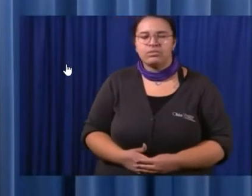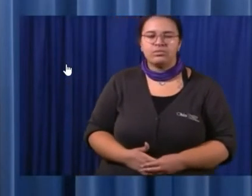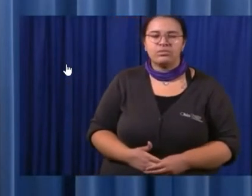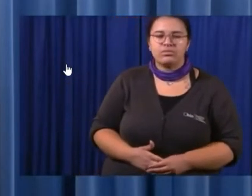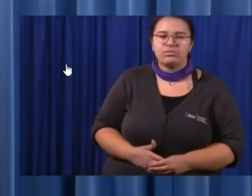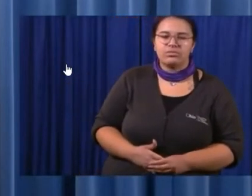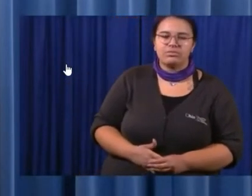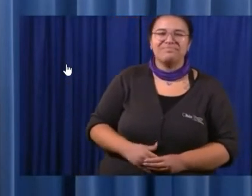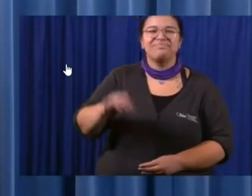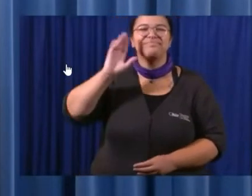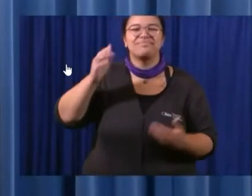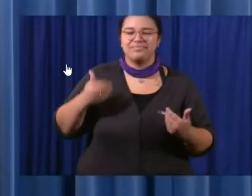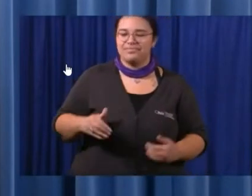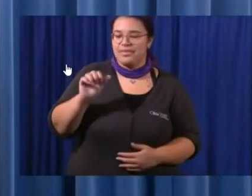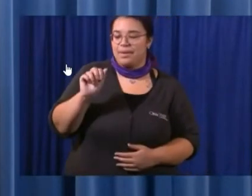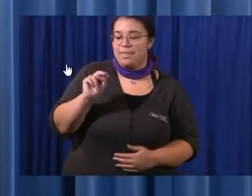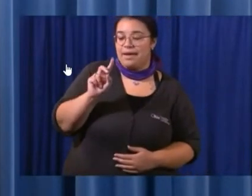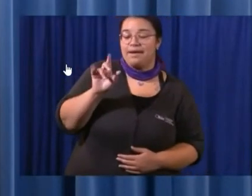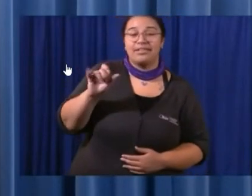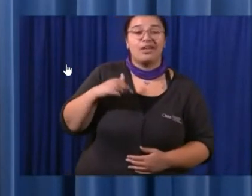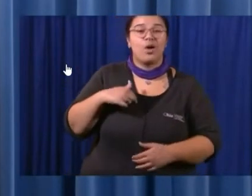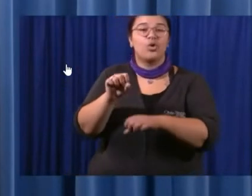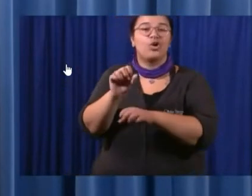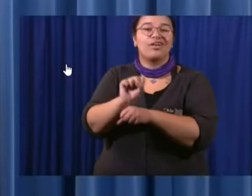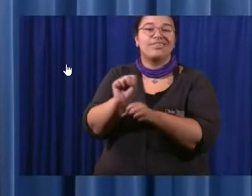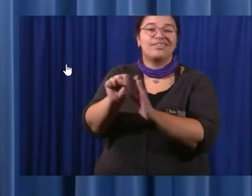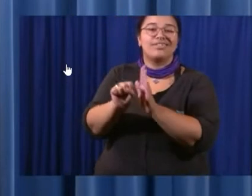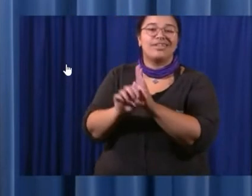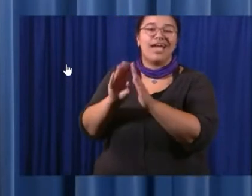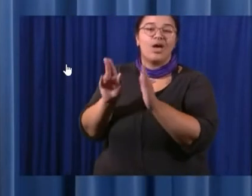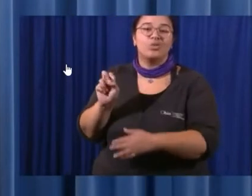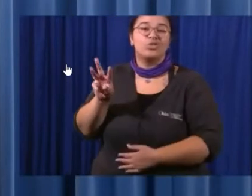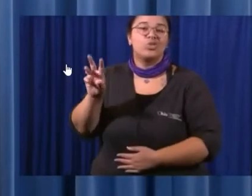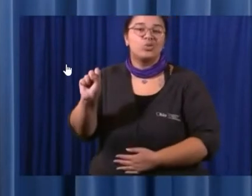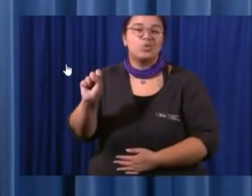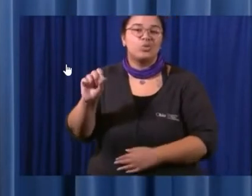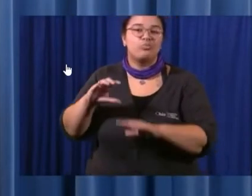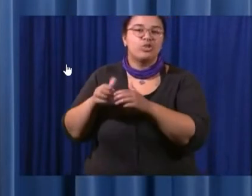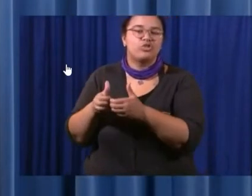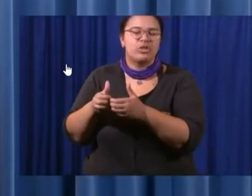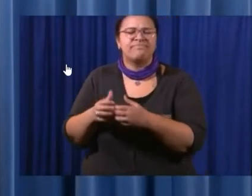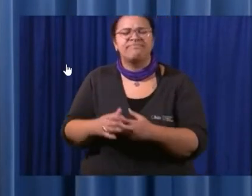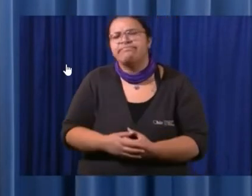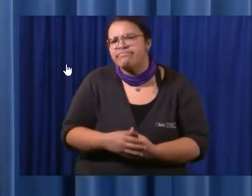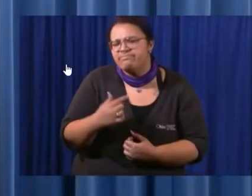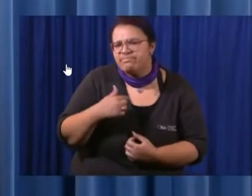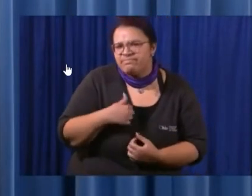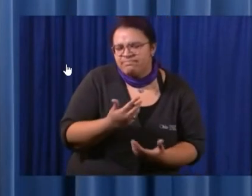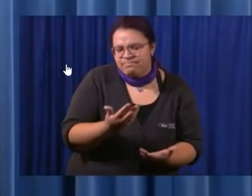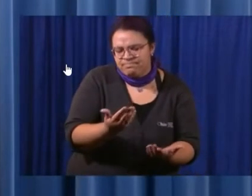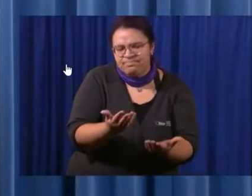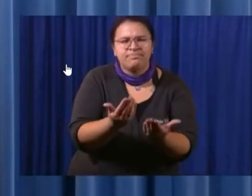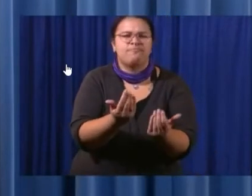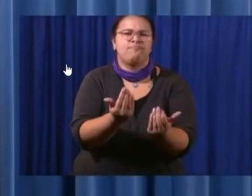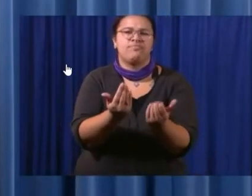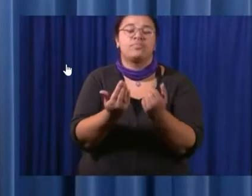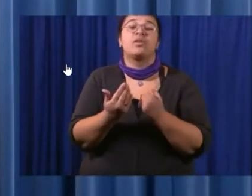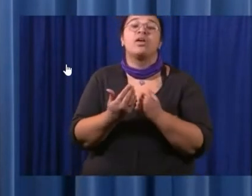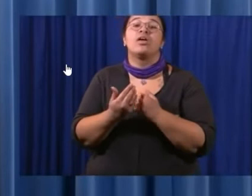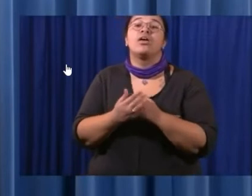Hi, Governor. Andy Chow with Ohio Public Radio and Television State House News Bureau. I'm wondering if you could talk a little bit more about the counties